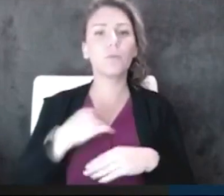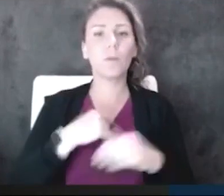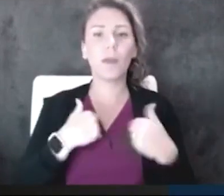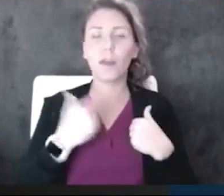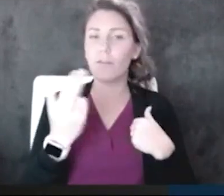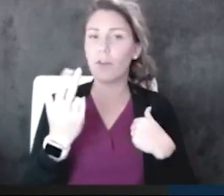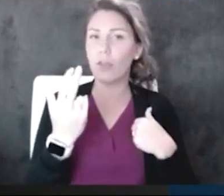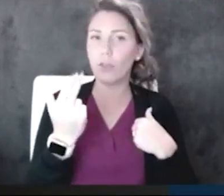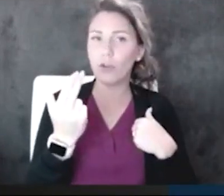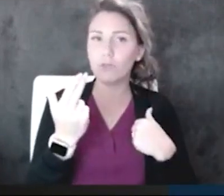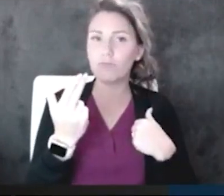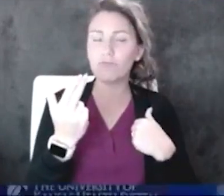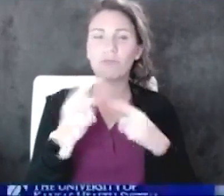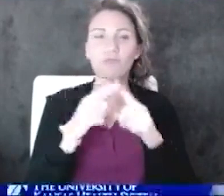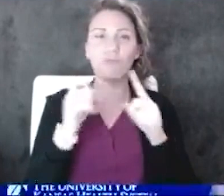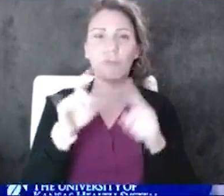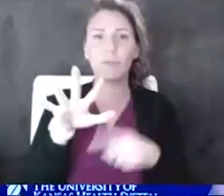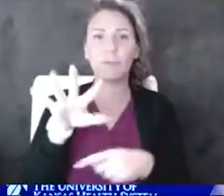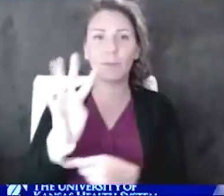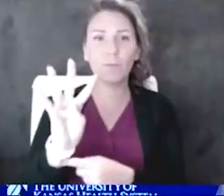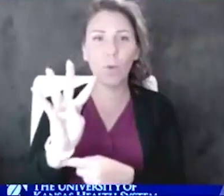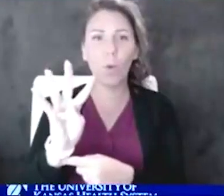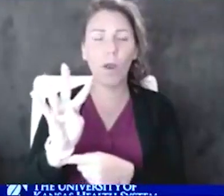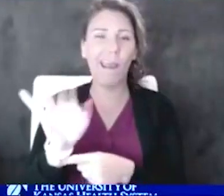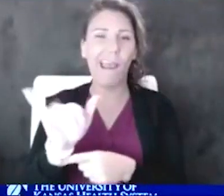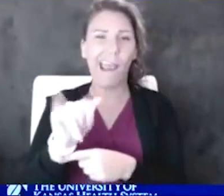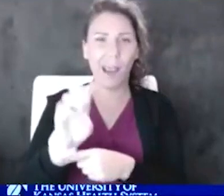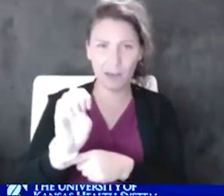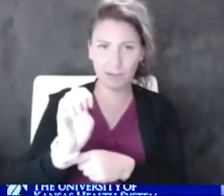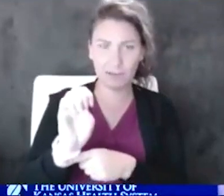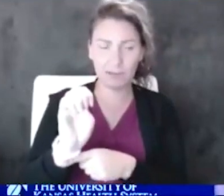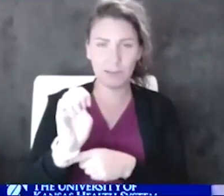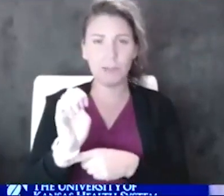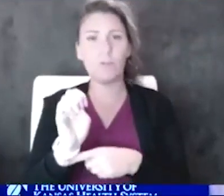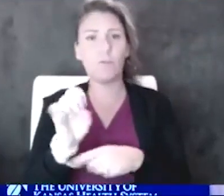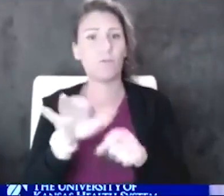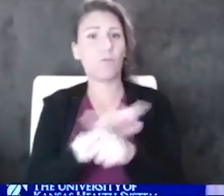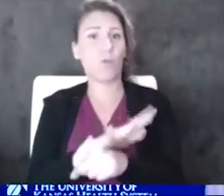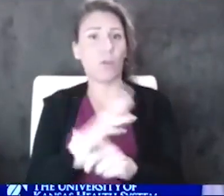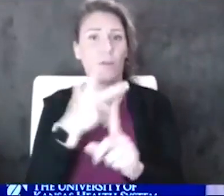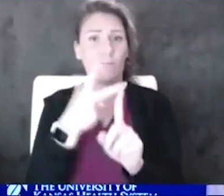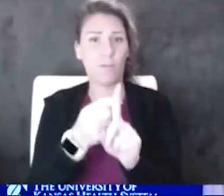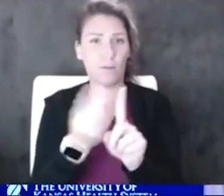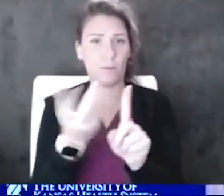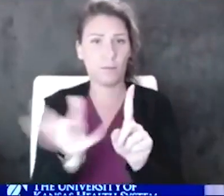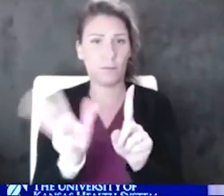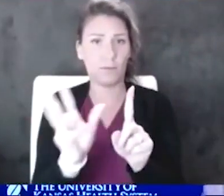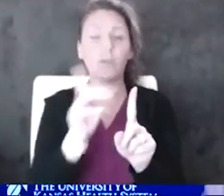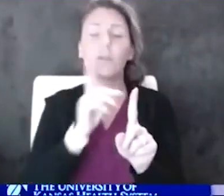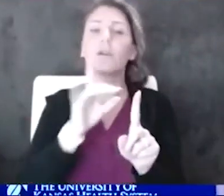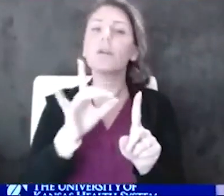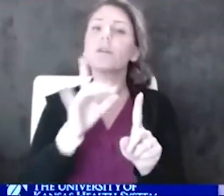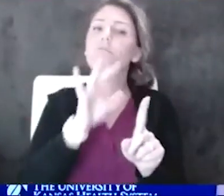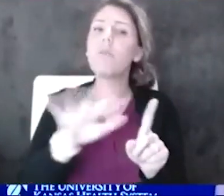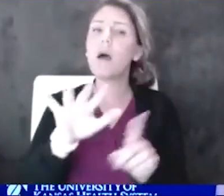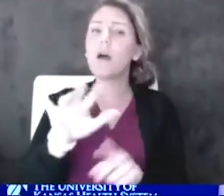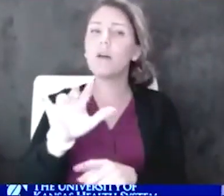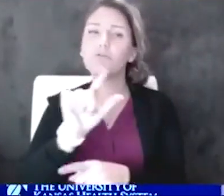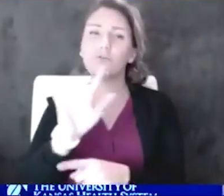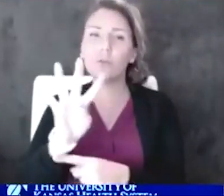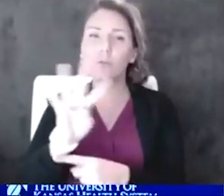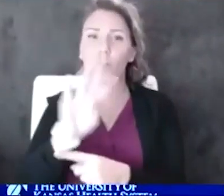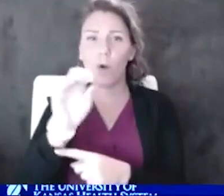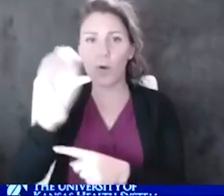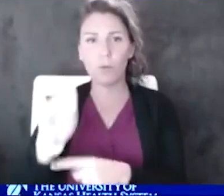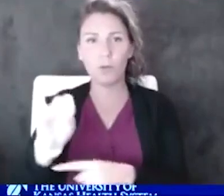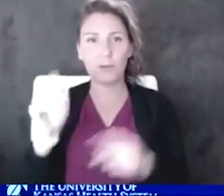of those active patients are fully vaccinated. So that's about 24%. However, it should be noted